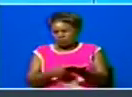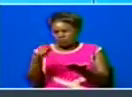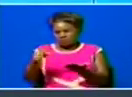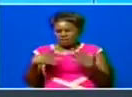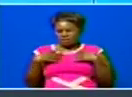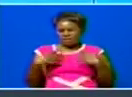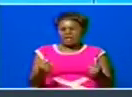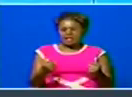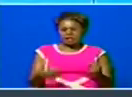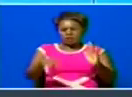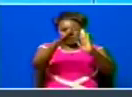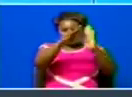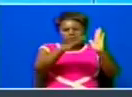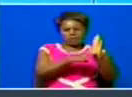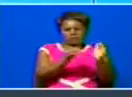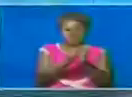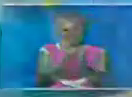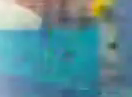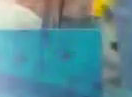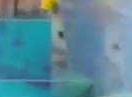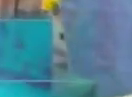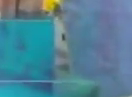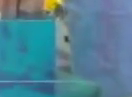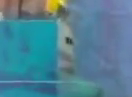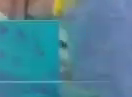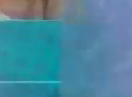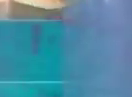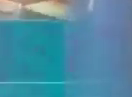Health Digest by Dr. Marcy Kurir.